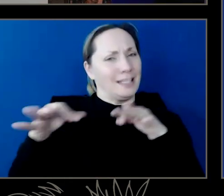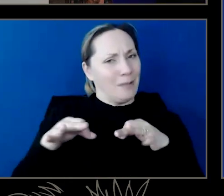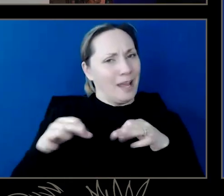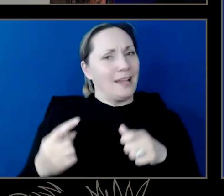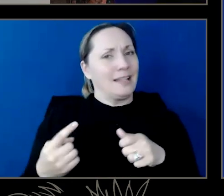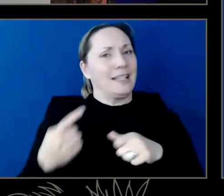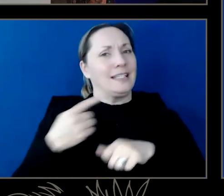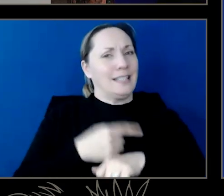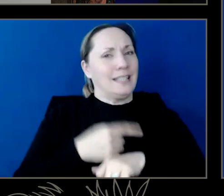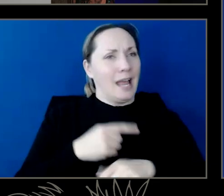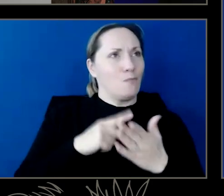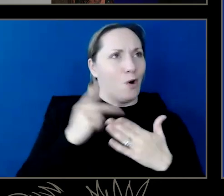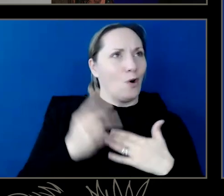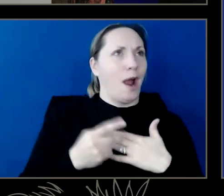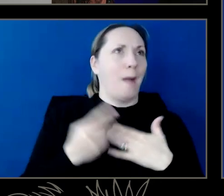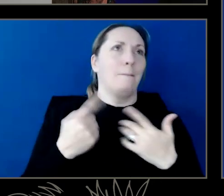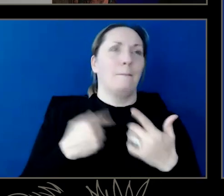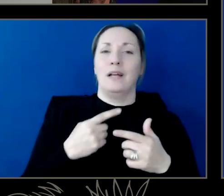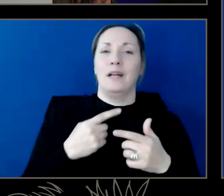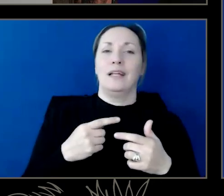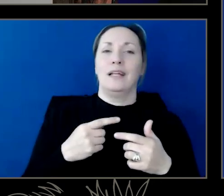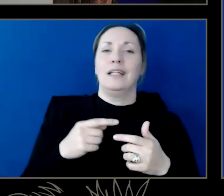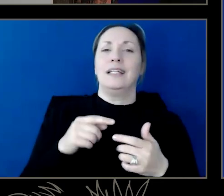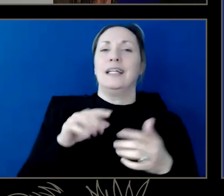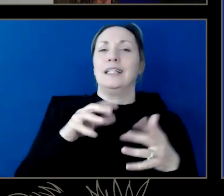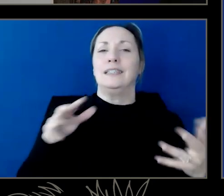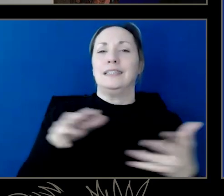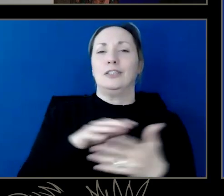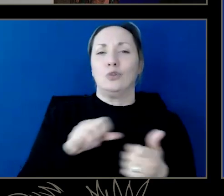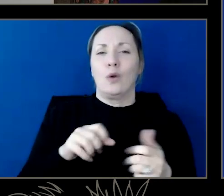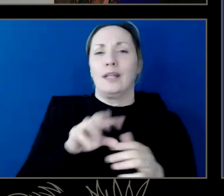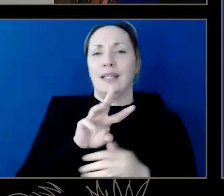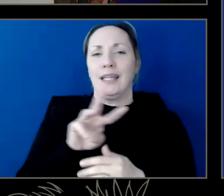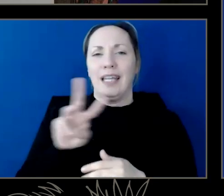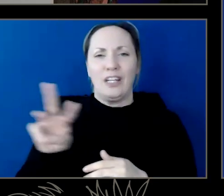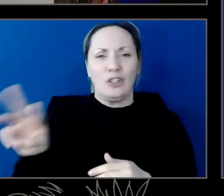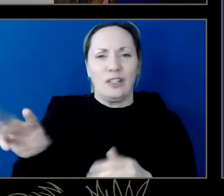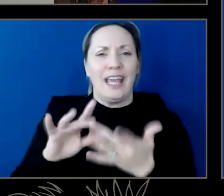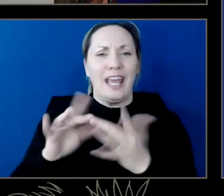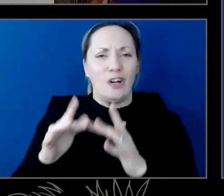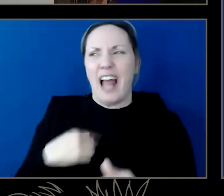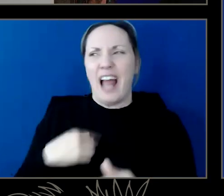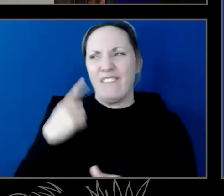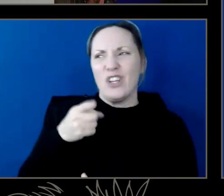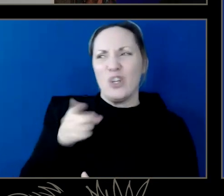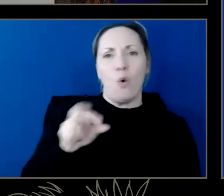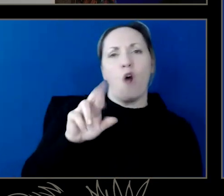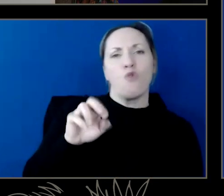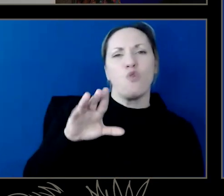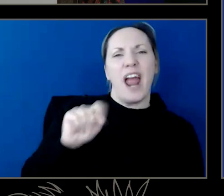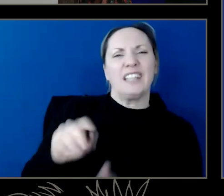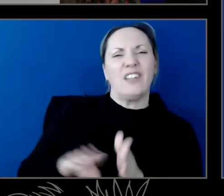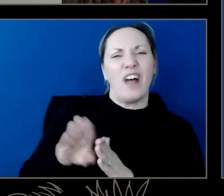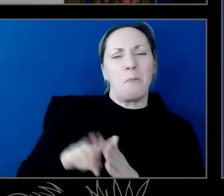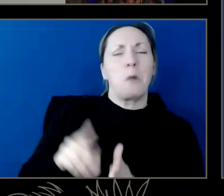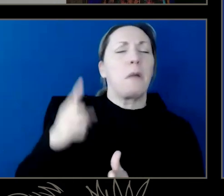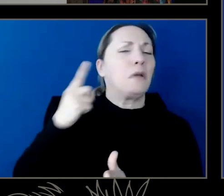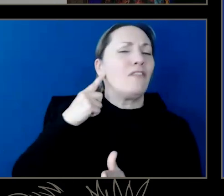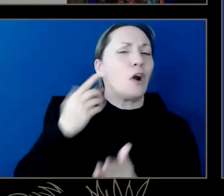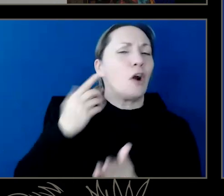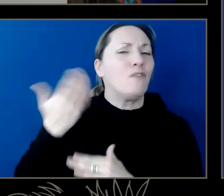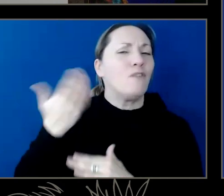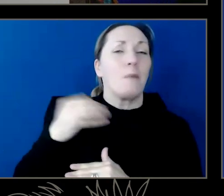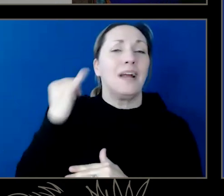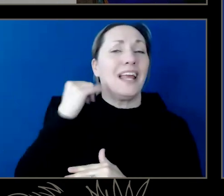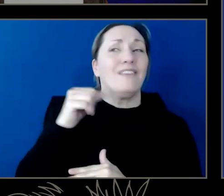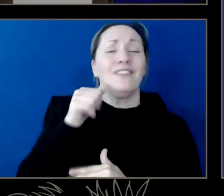programmer destroyed the internet by deleting one package from NPM. I feel like you guys are React developers, so you might have heard of this before, but if you haven't, let me spill the tea and tell